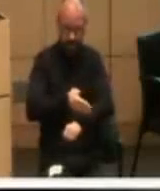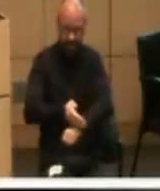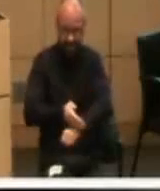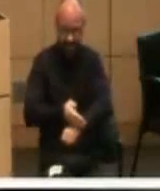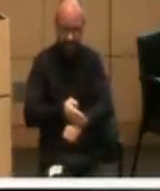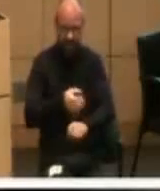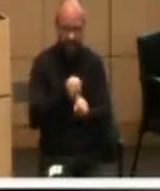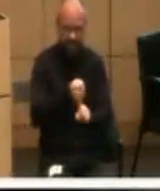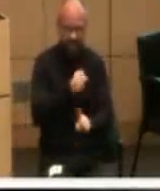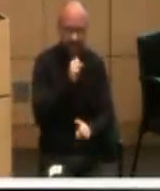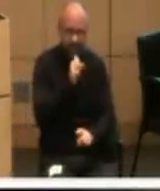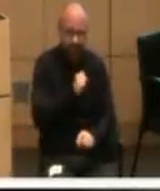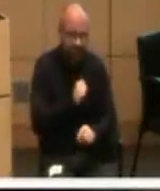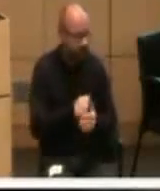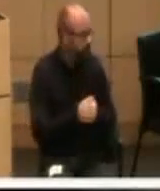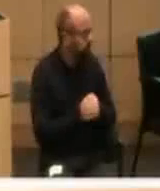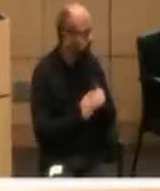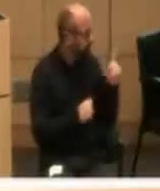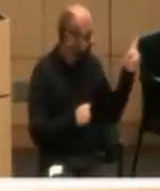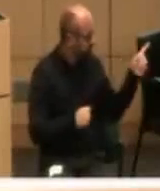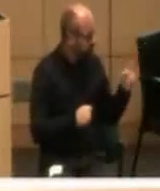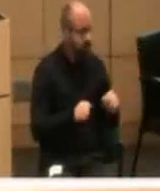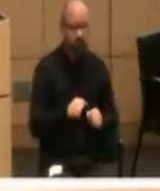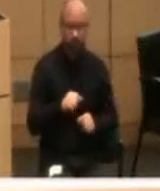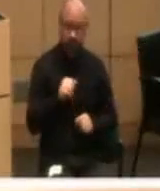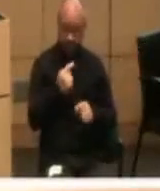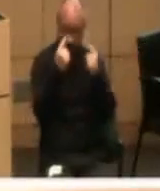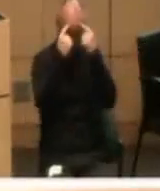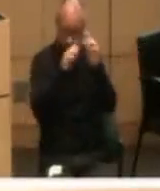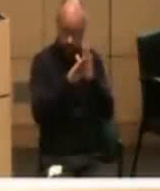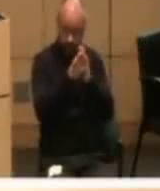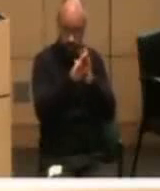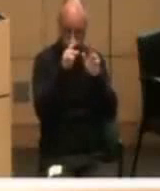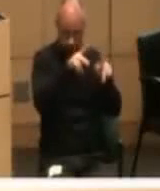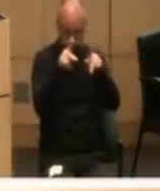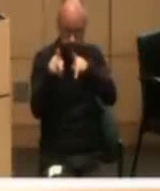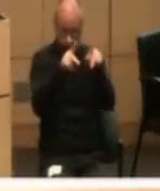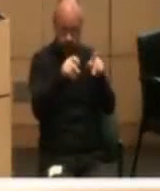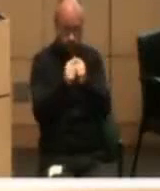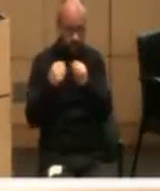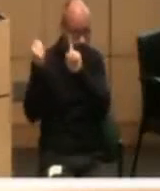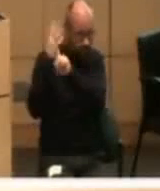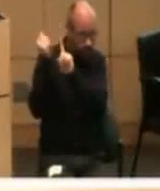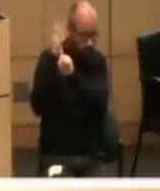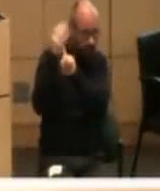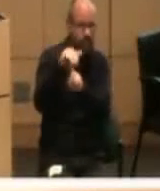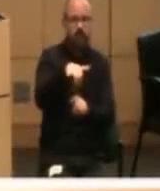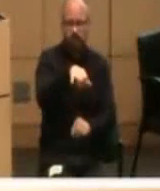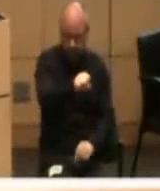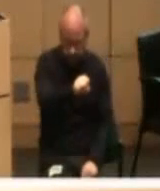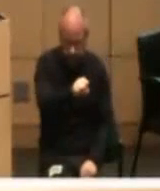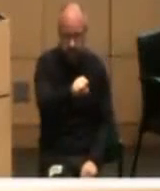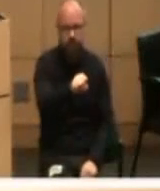So is there plasticity? Definitely. We know that actually in the adult literature as well, that